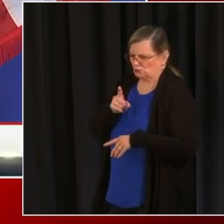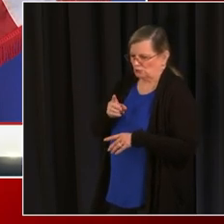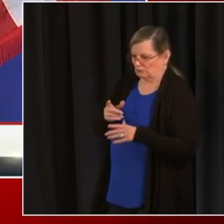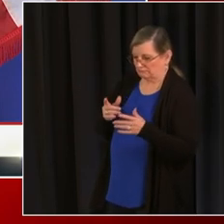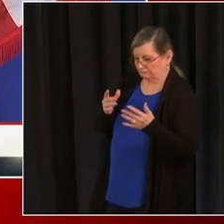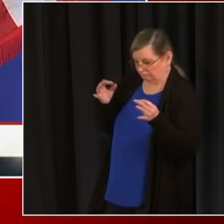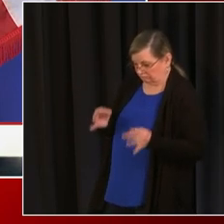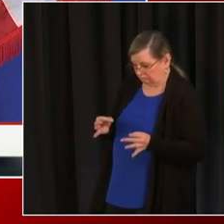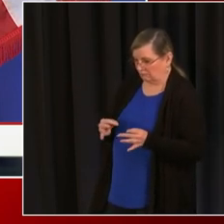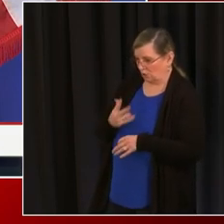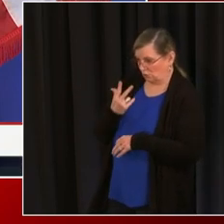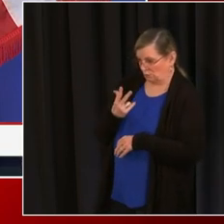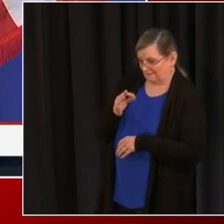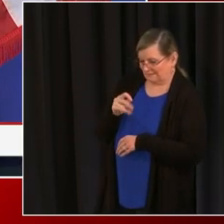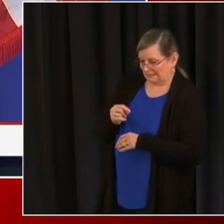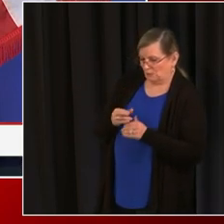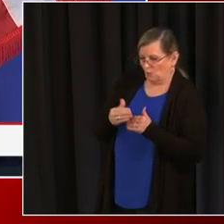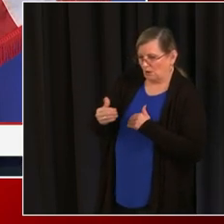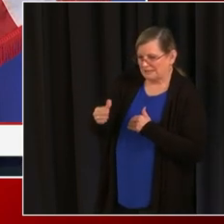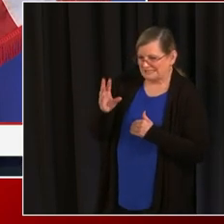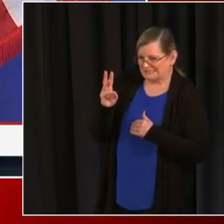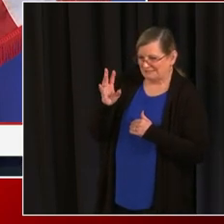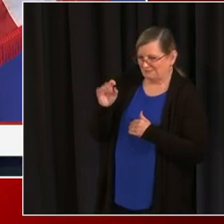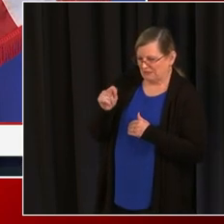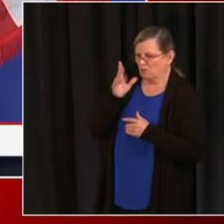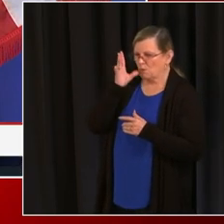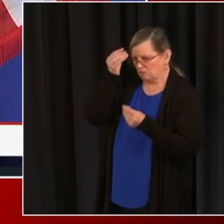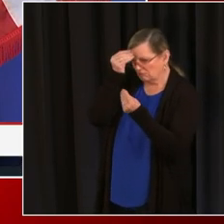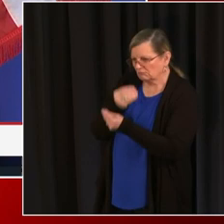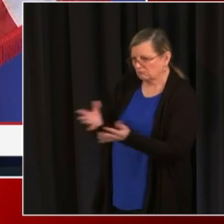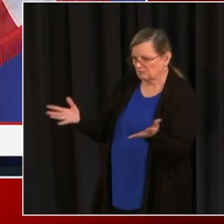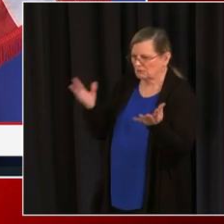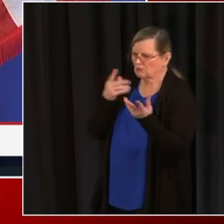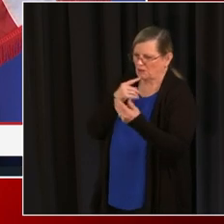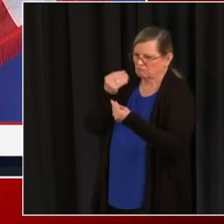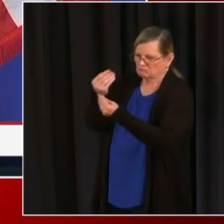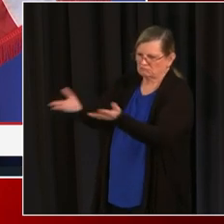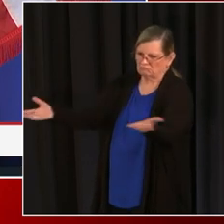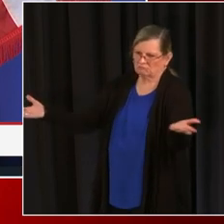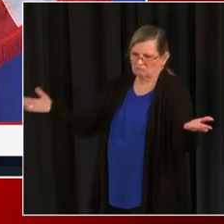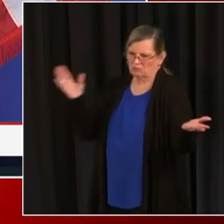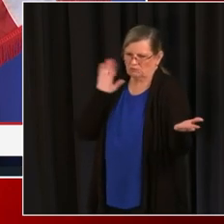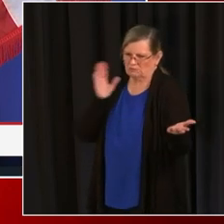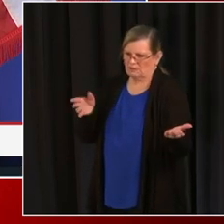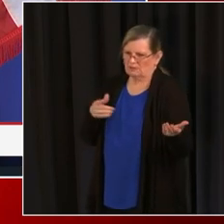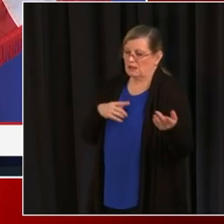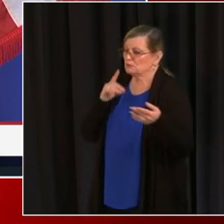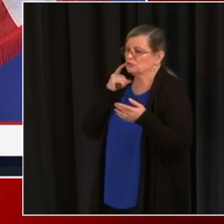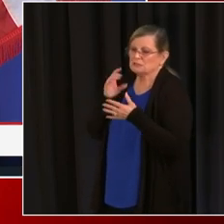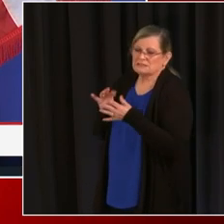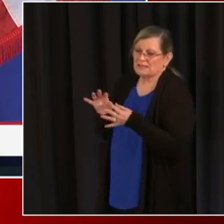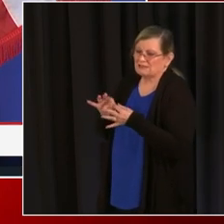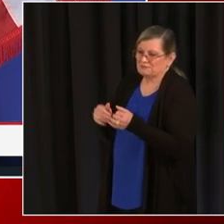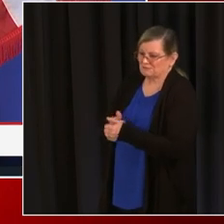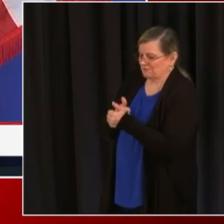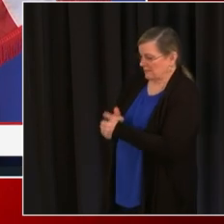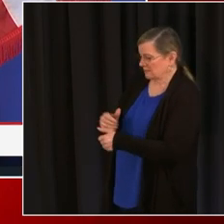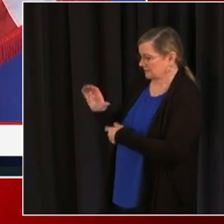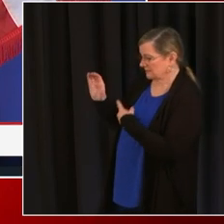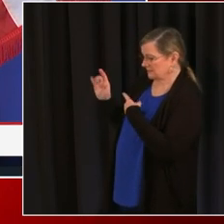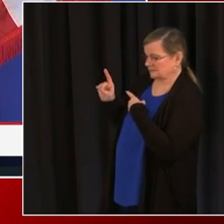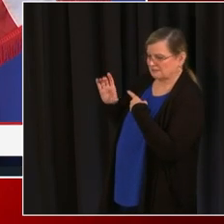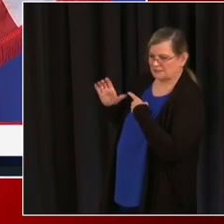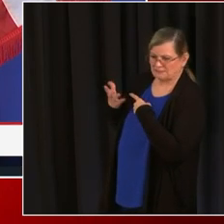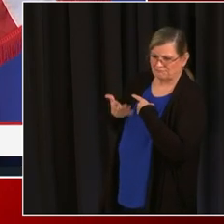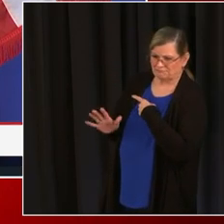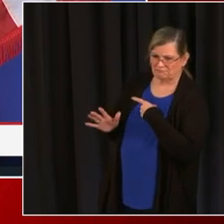questions, so as soon as we're done with that, they will come out. And I will just say that it will lay out all